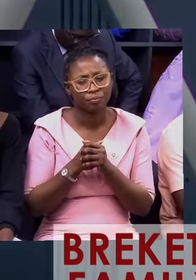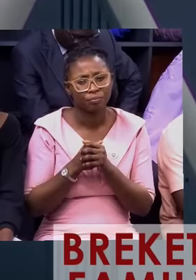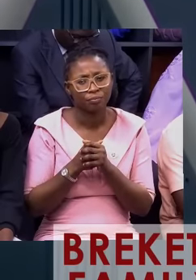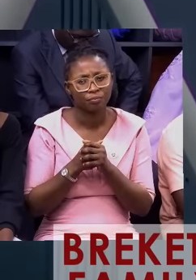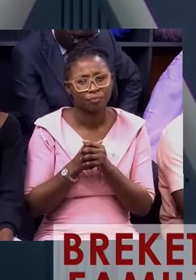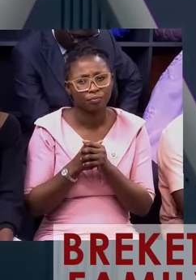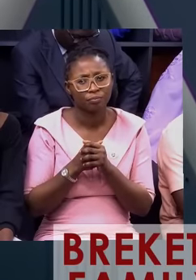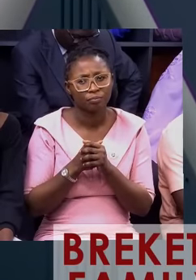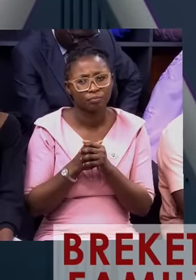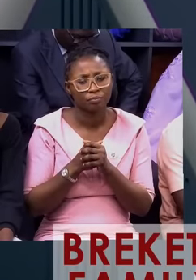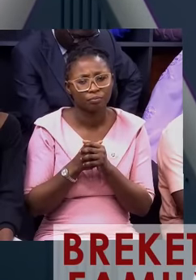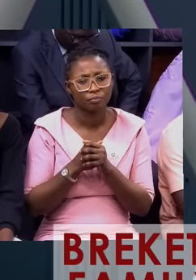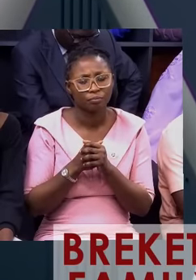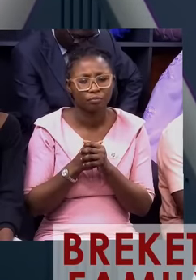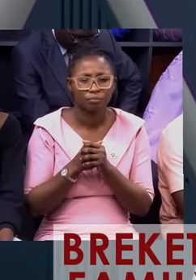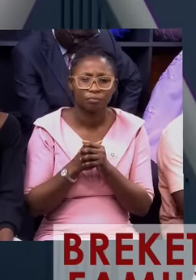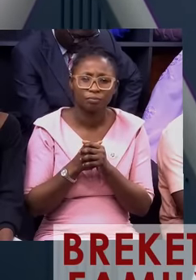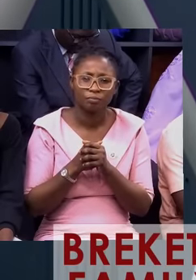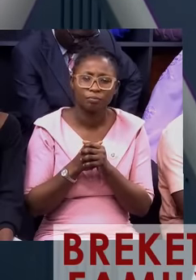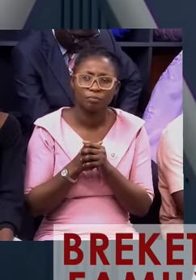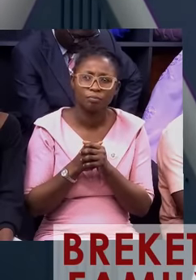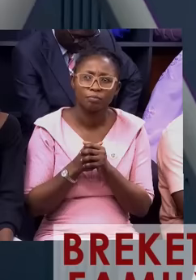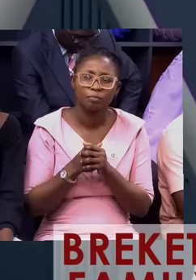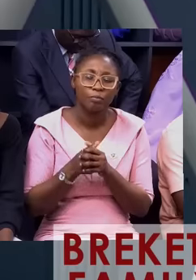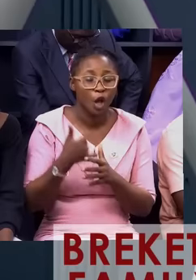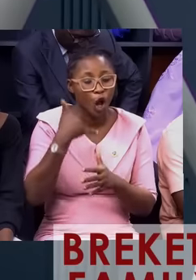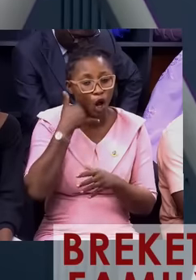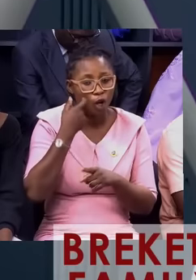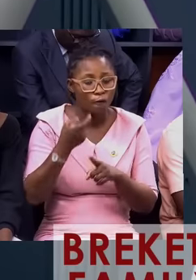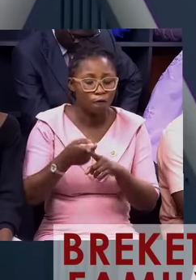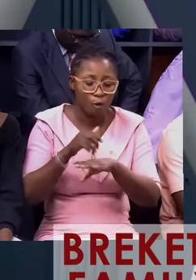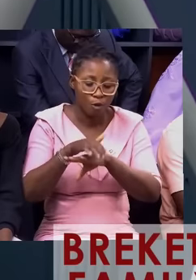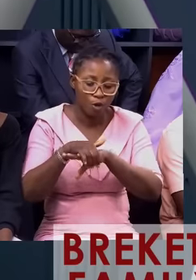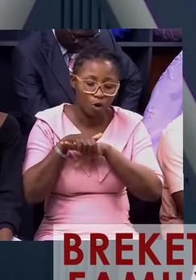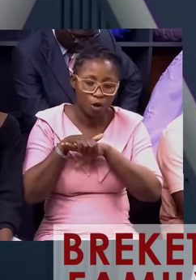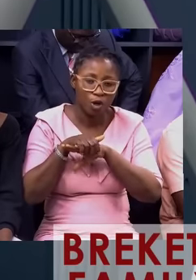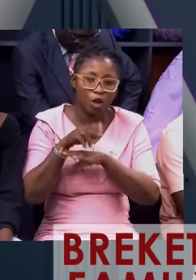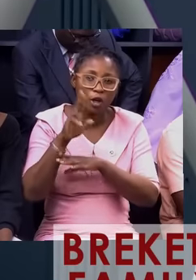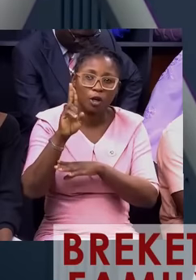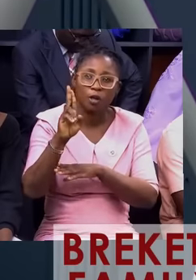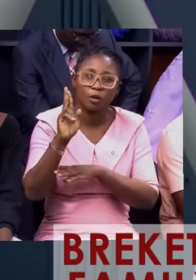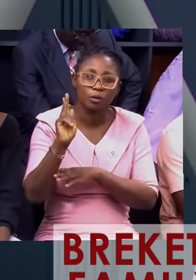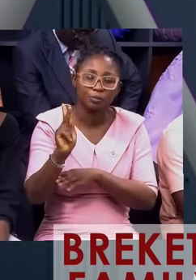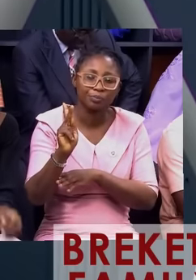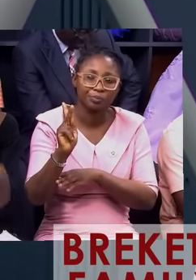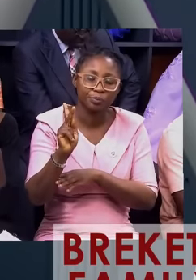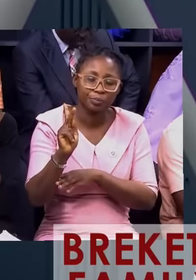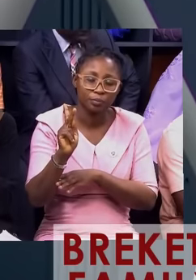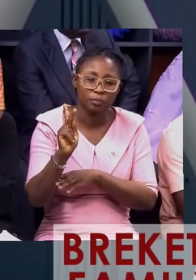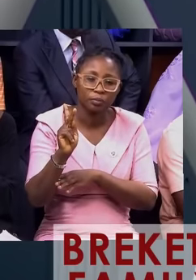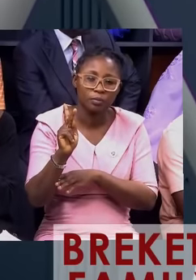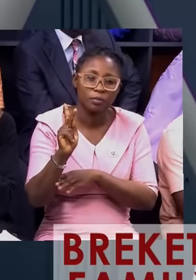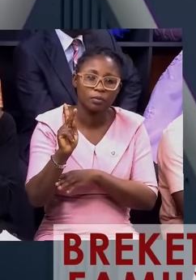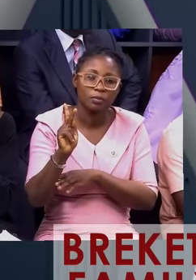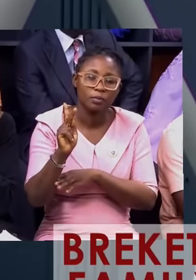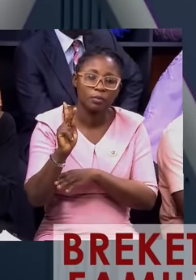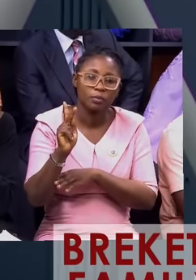from my name is Joseph I'm calling from England United Kingdom Joseph from